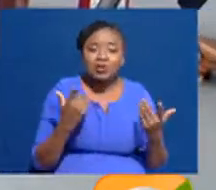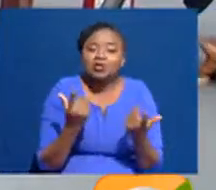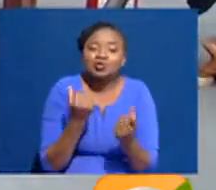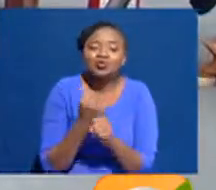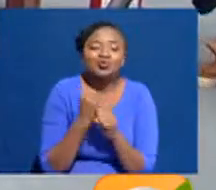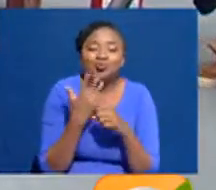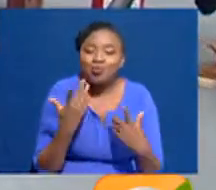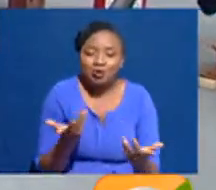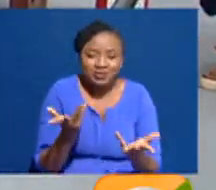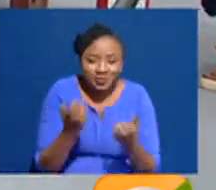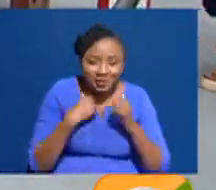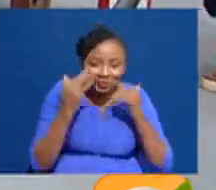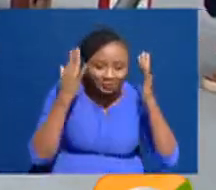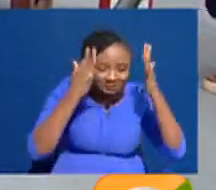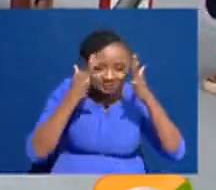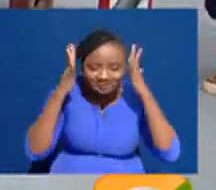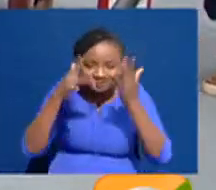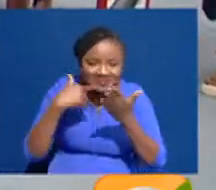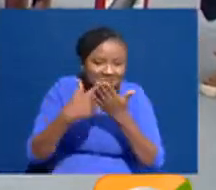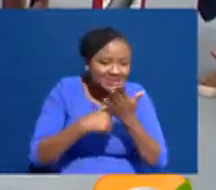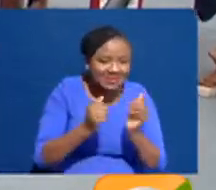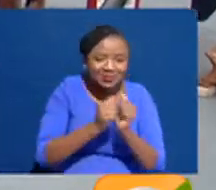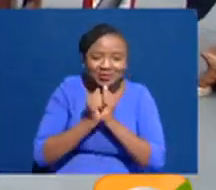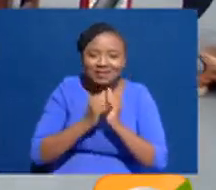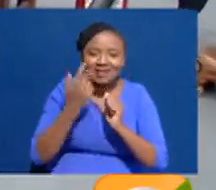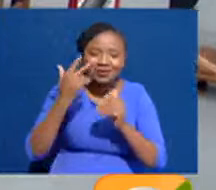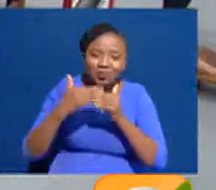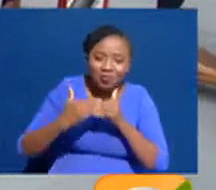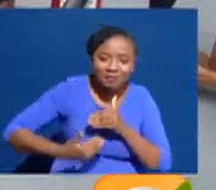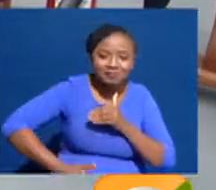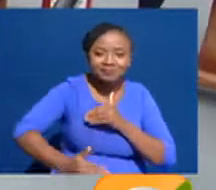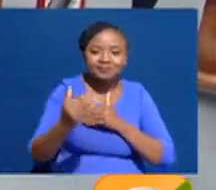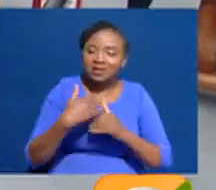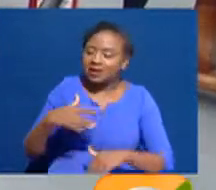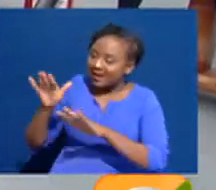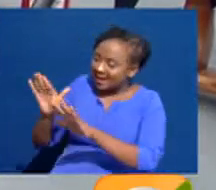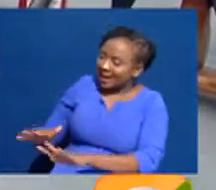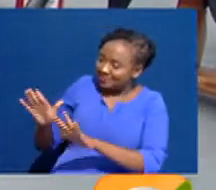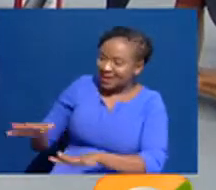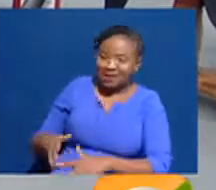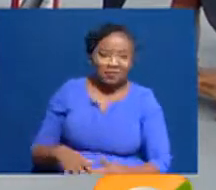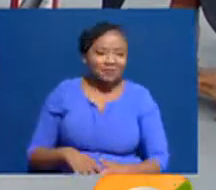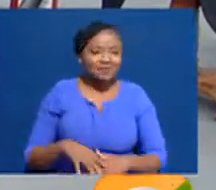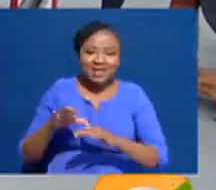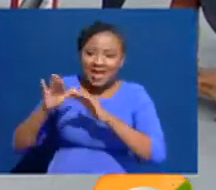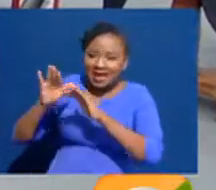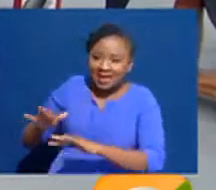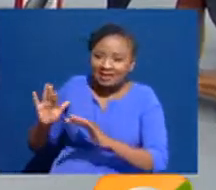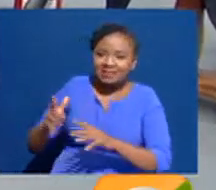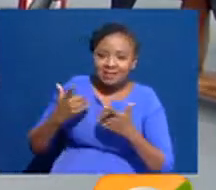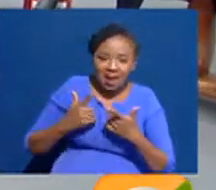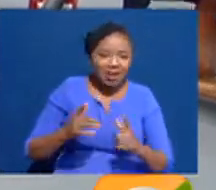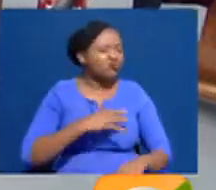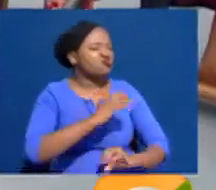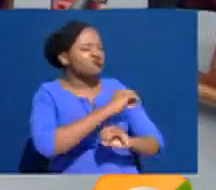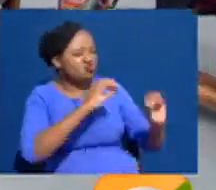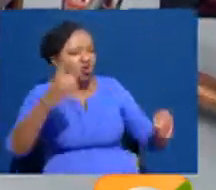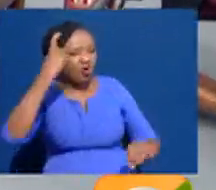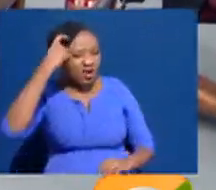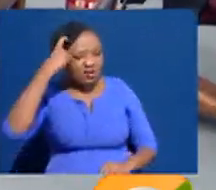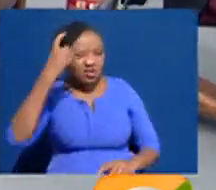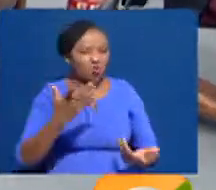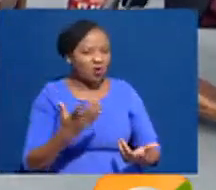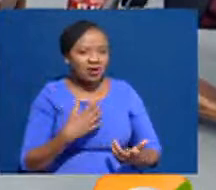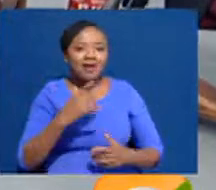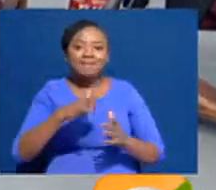calmer heads to prevail. Exactly. What's the way forward? Calm down. What's the end game? Let logic prevail. There's no logic. Let logic prevail.